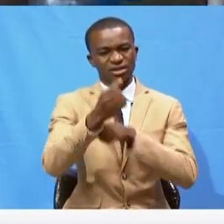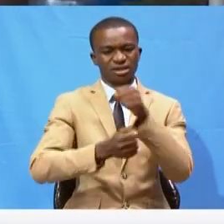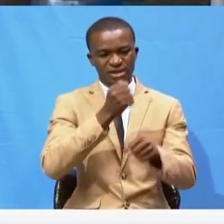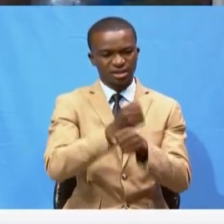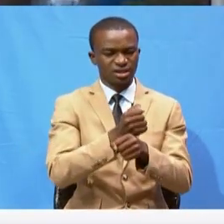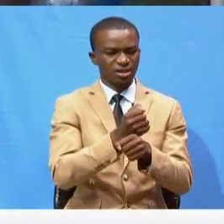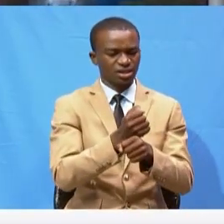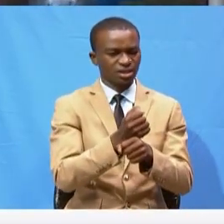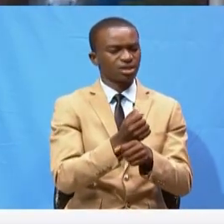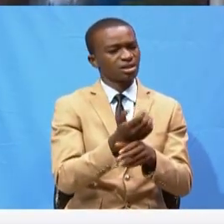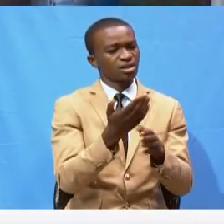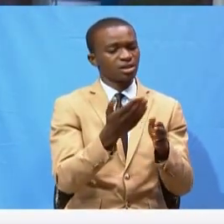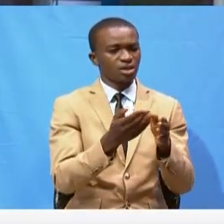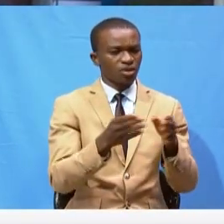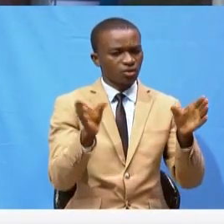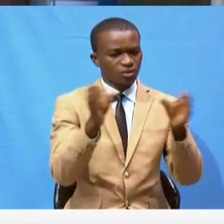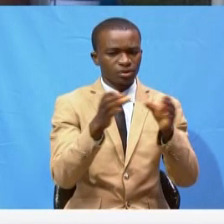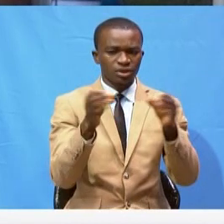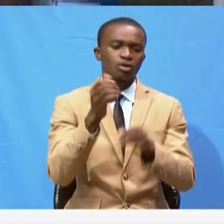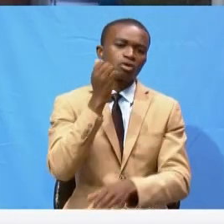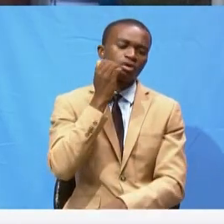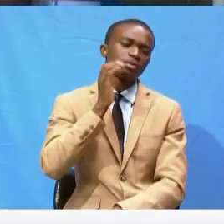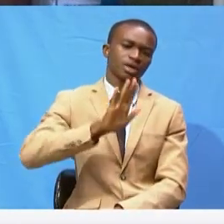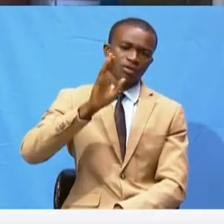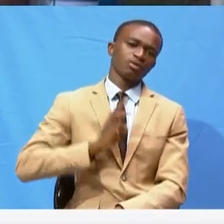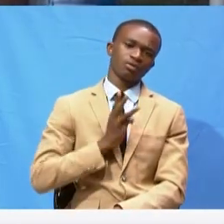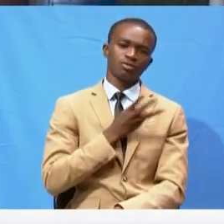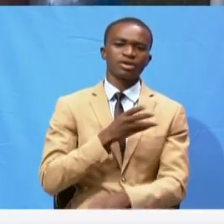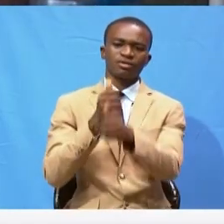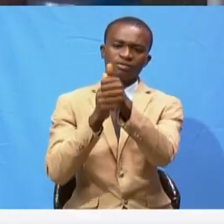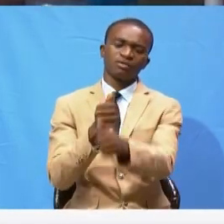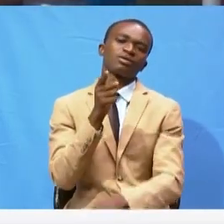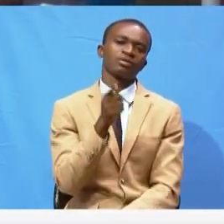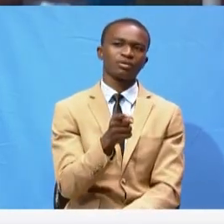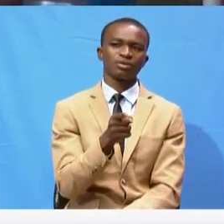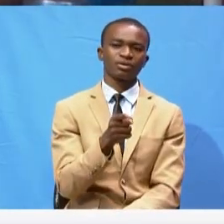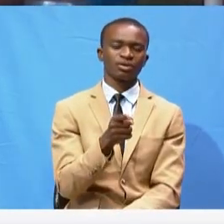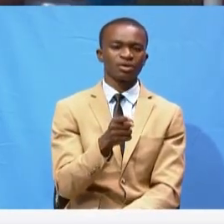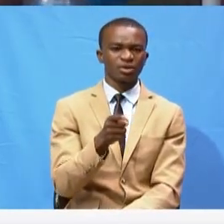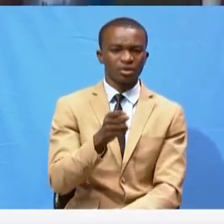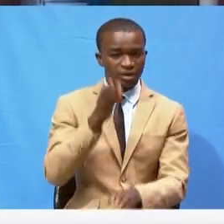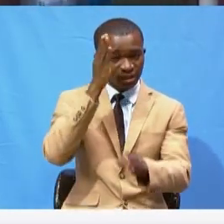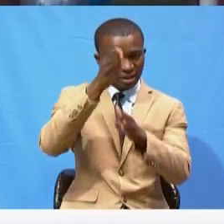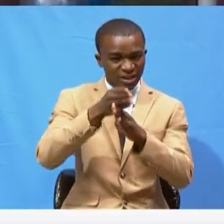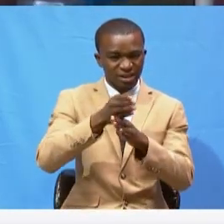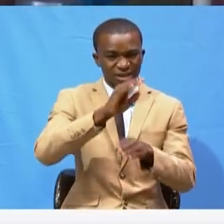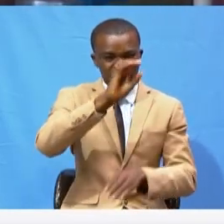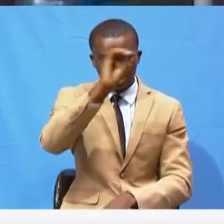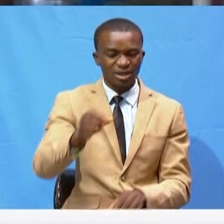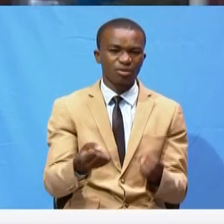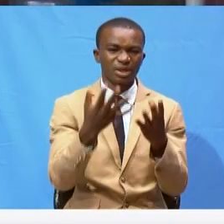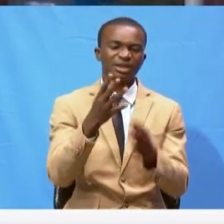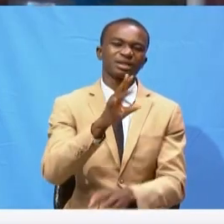communities. Currently, the targets, we are at 70% for HPV vaccination.